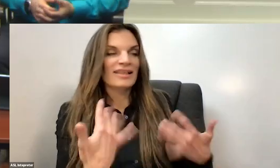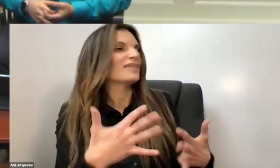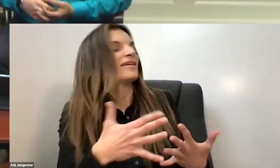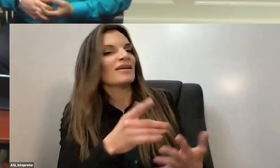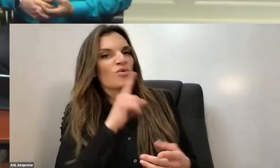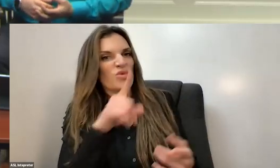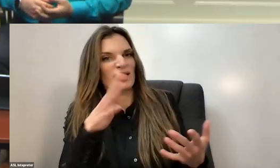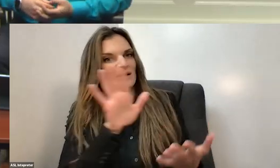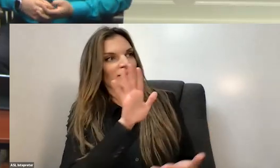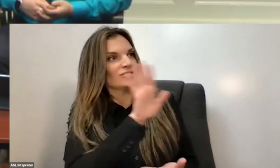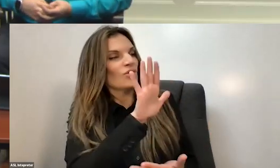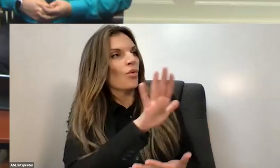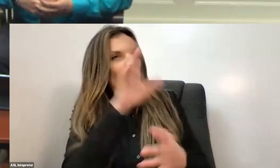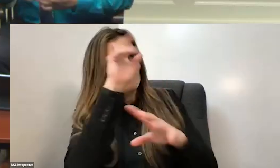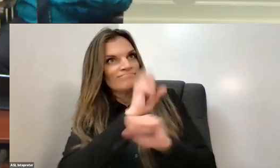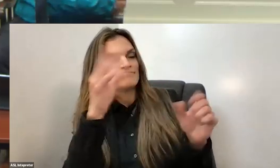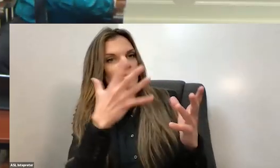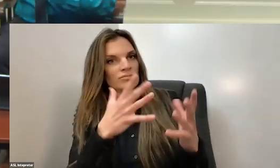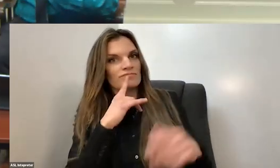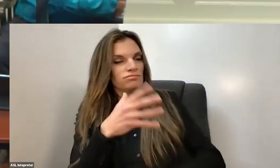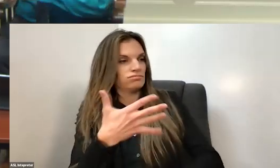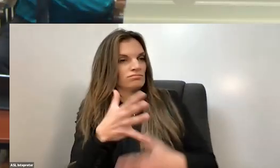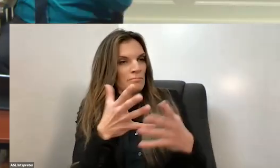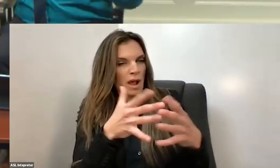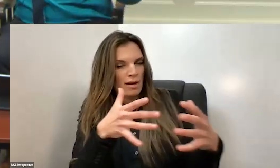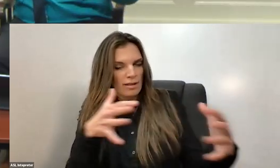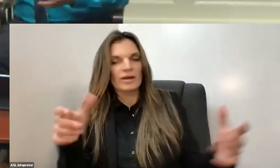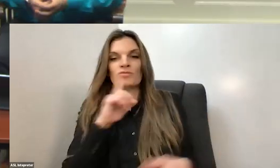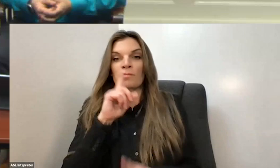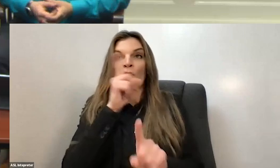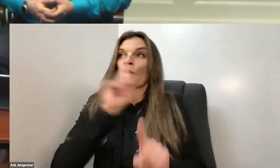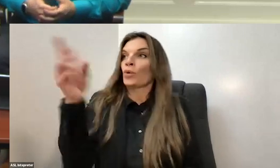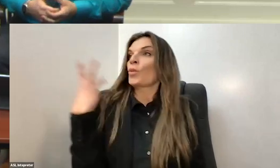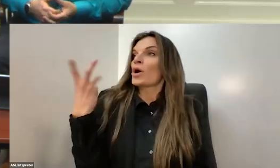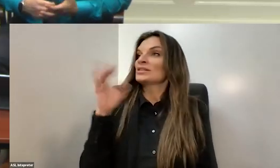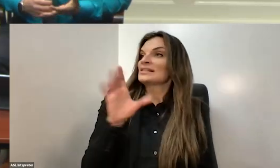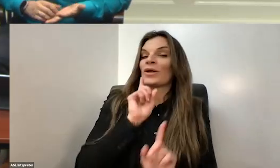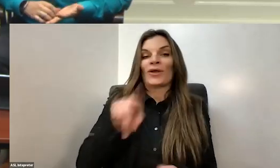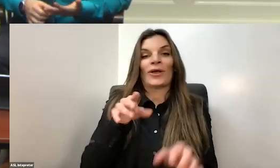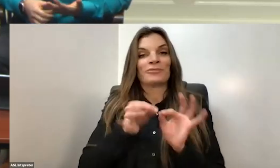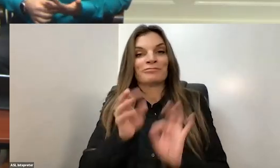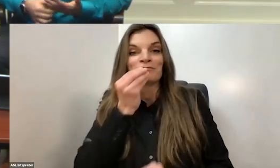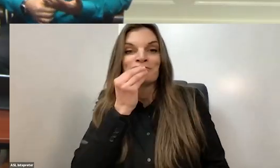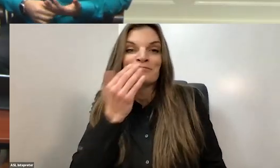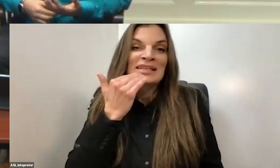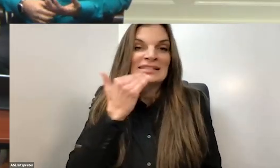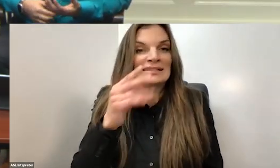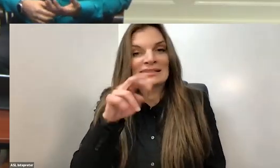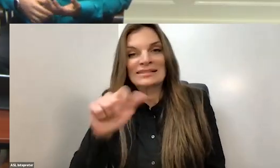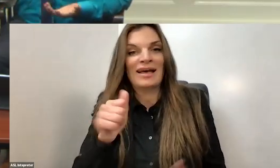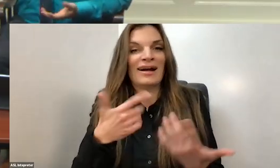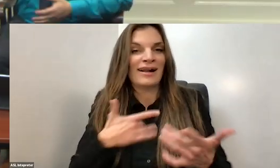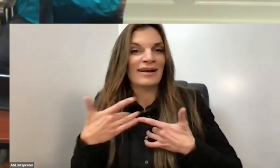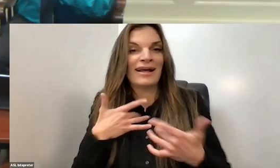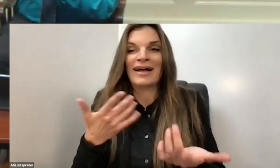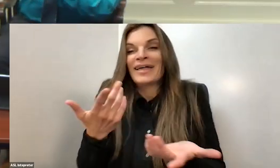it's grown, right? The power of one small gathering over pizza to all around the world in a lot of different languages. Do